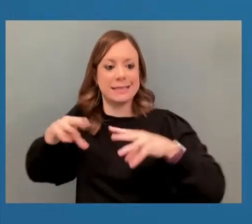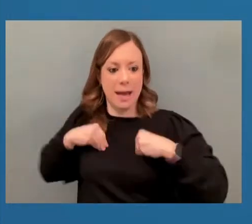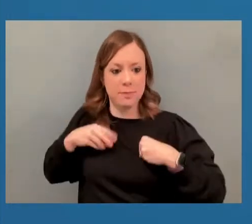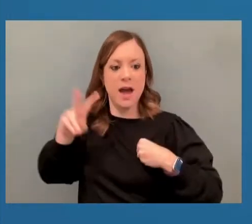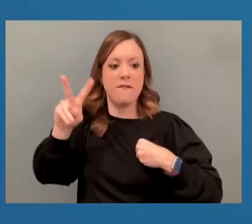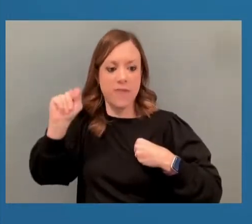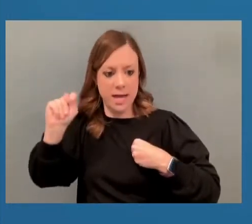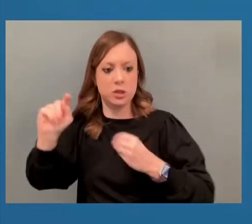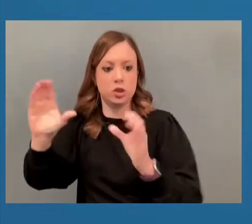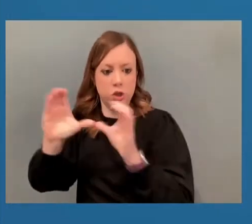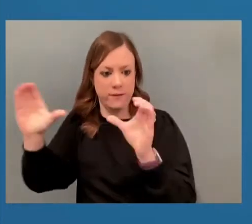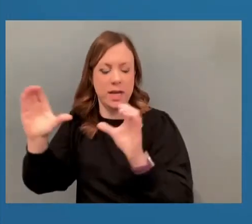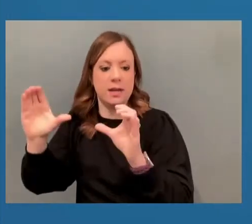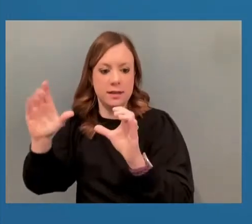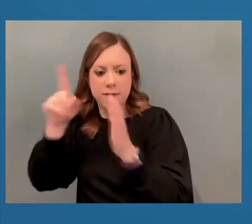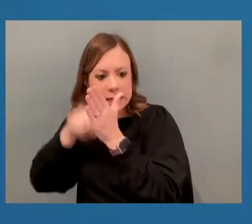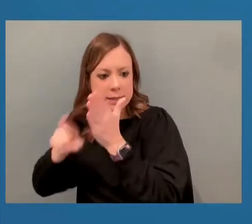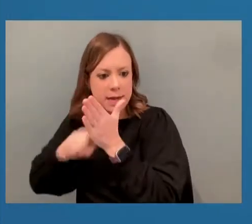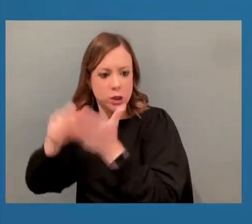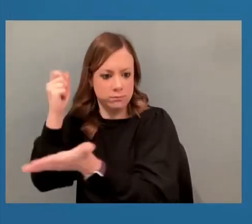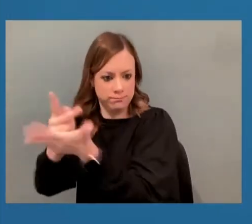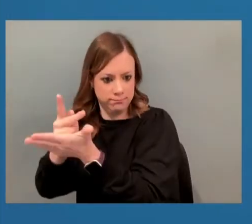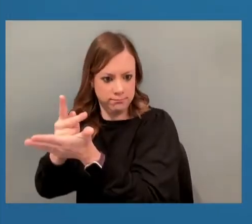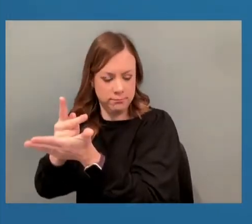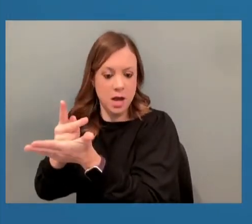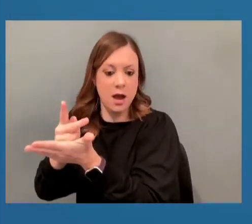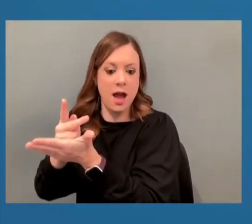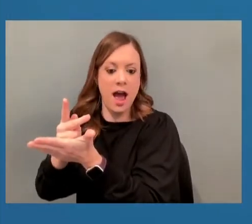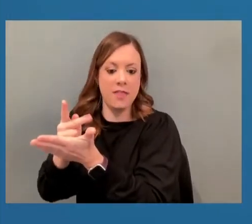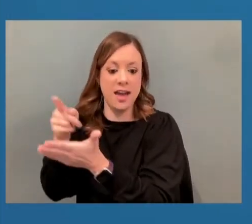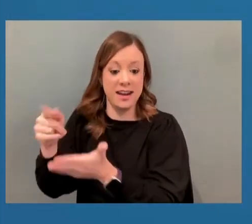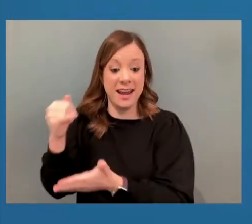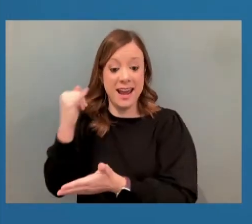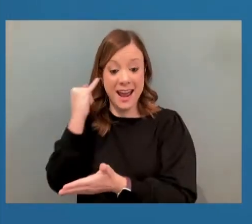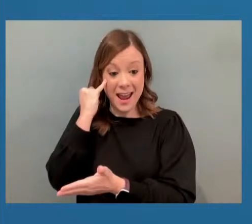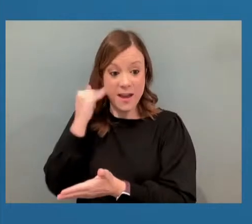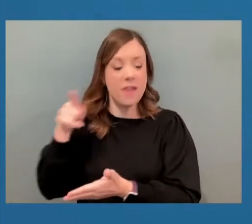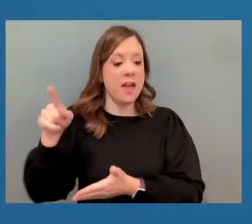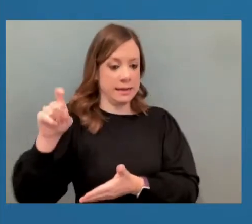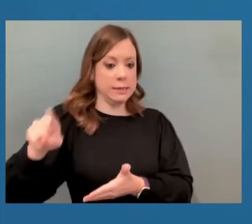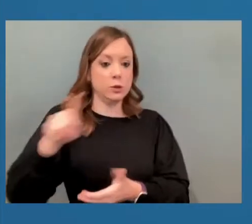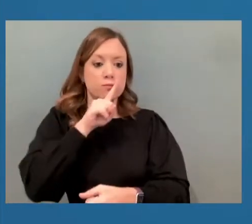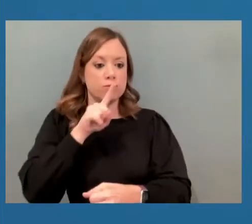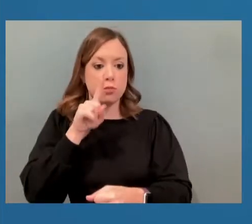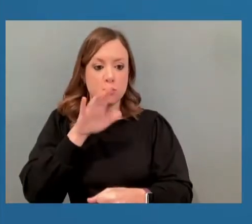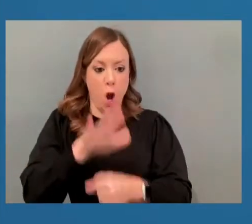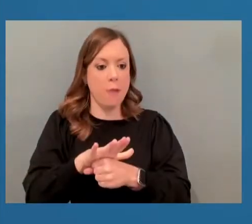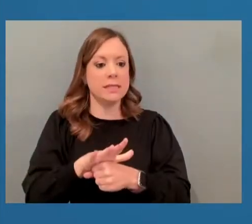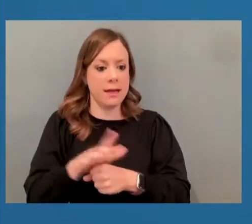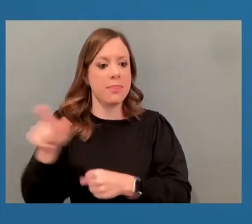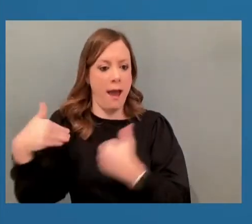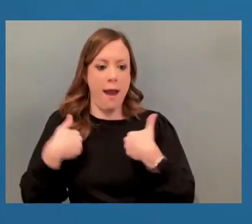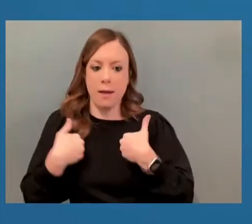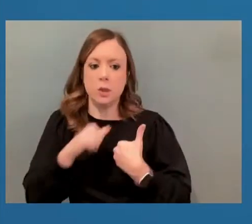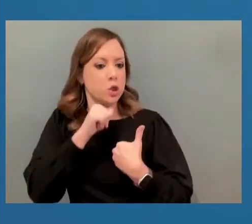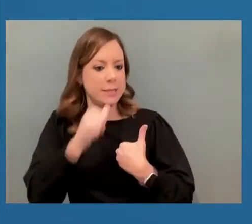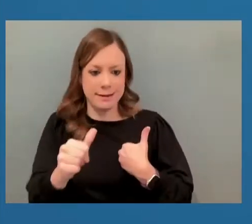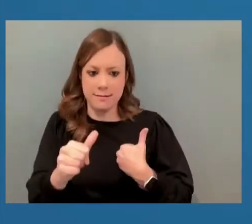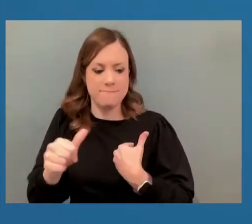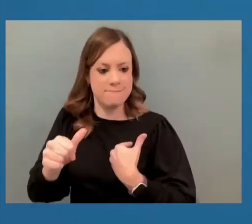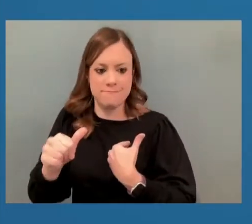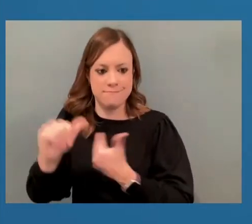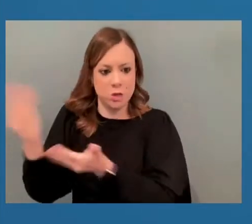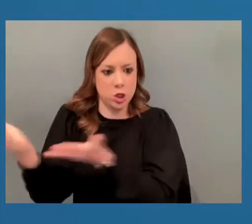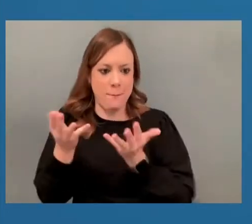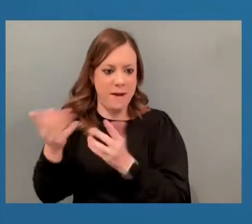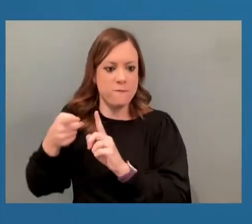that they were attestations to the fact that these animals did not come from infected